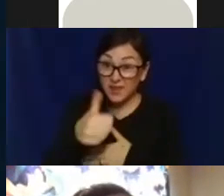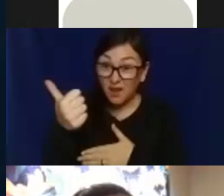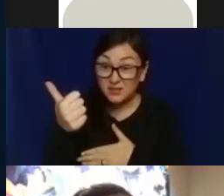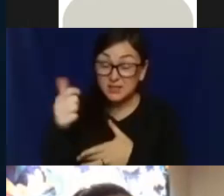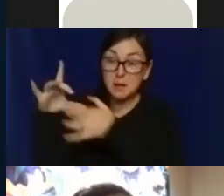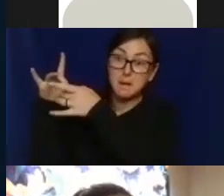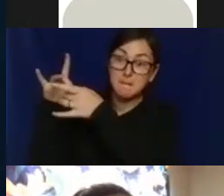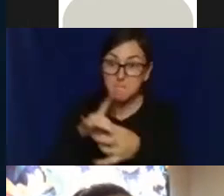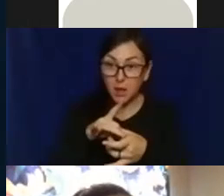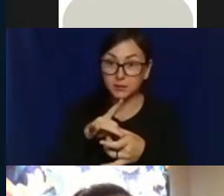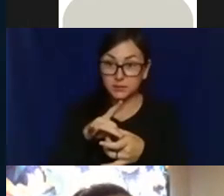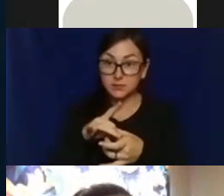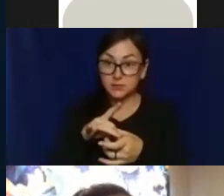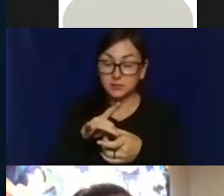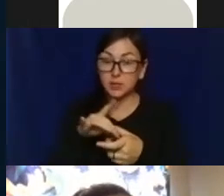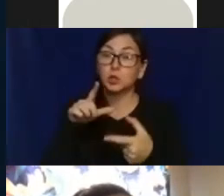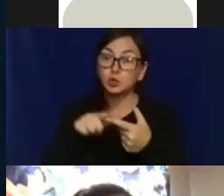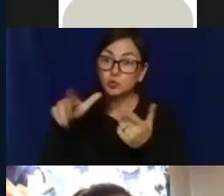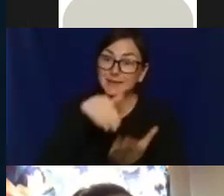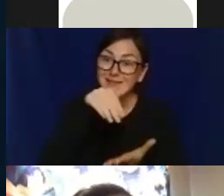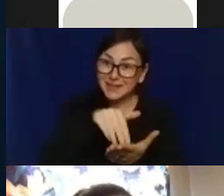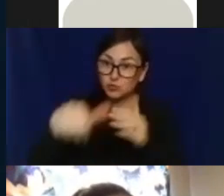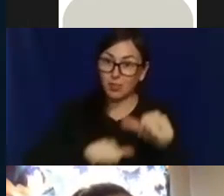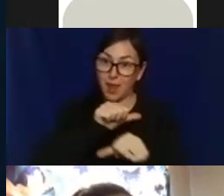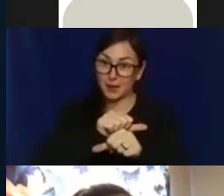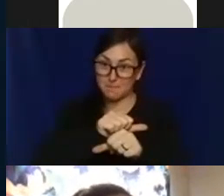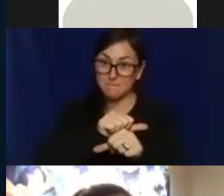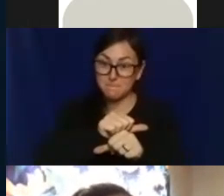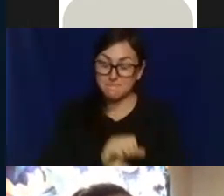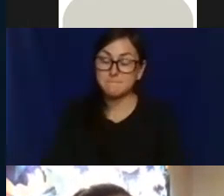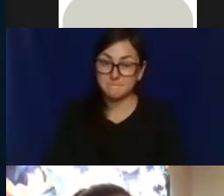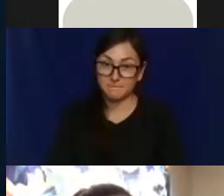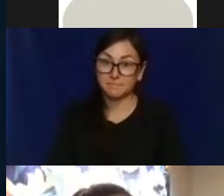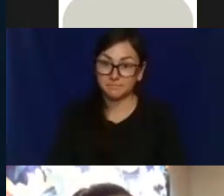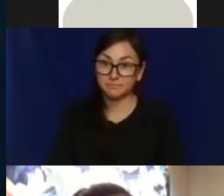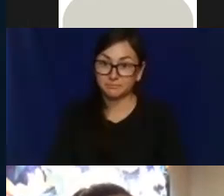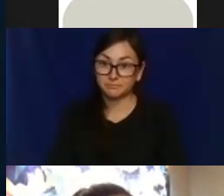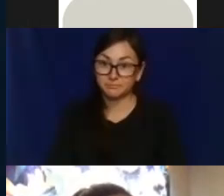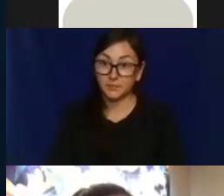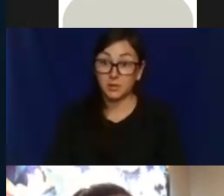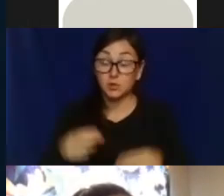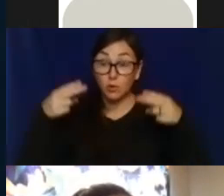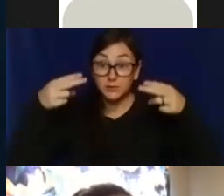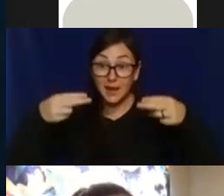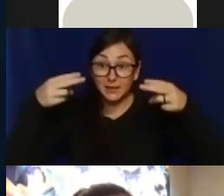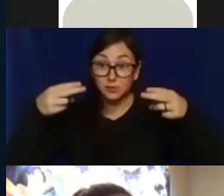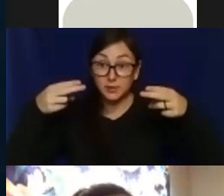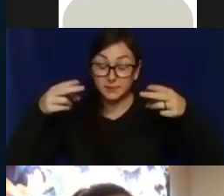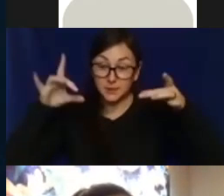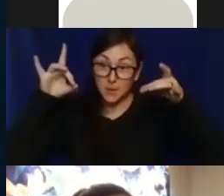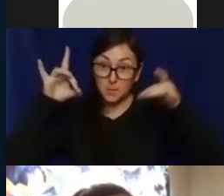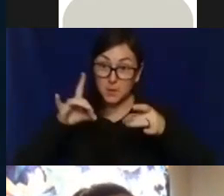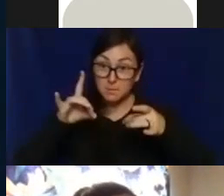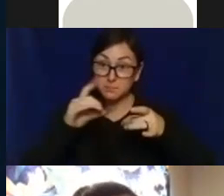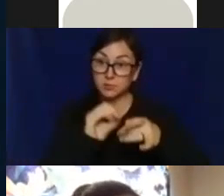bonded to the central atom. So the way it's written, those two hydrogens are going to be bonded to the